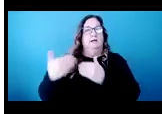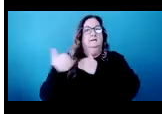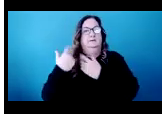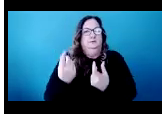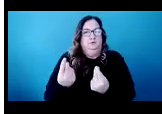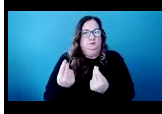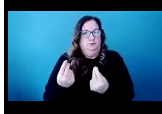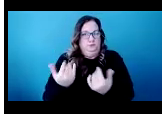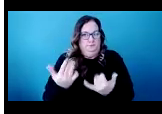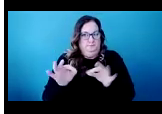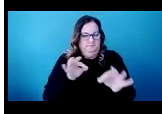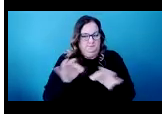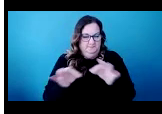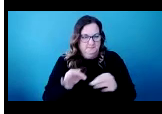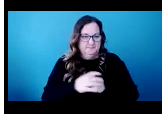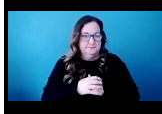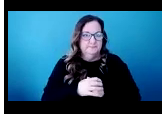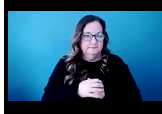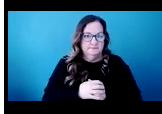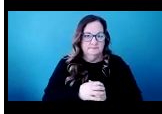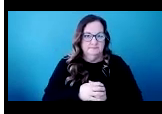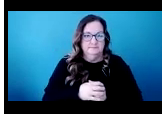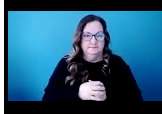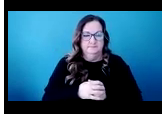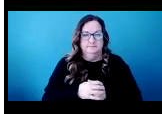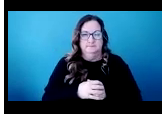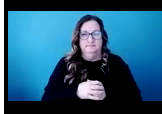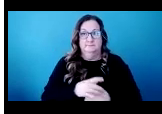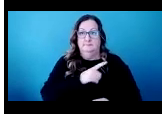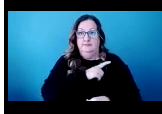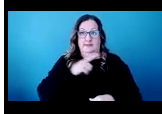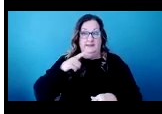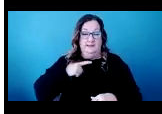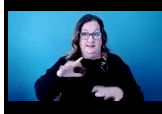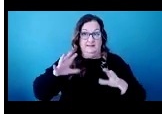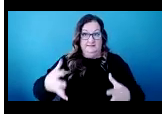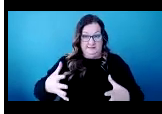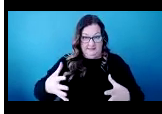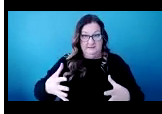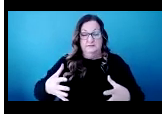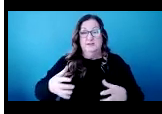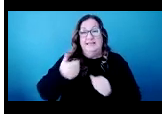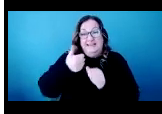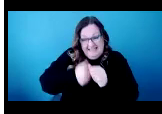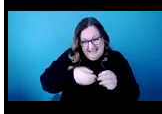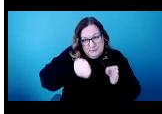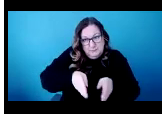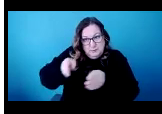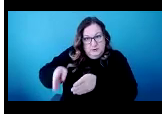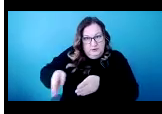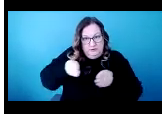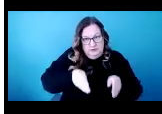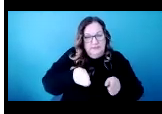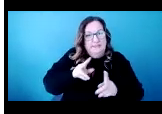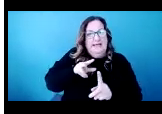all legislators are assigned to, they don't always get to pick them, they're assigned to different